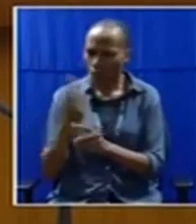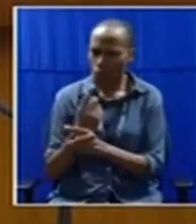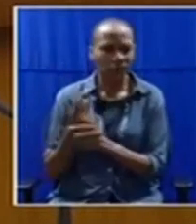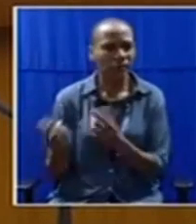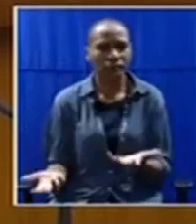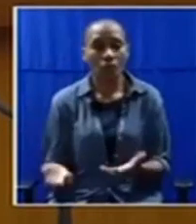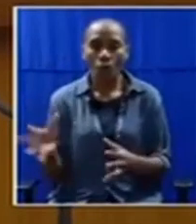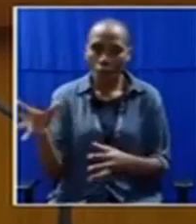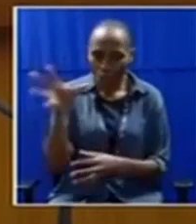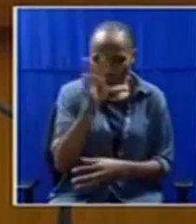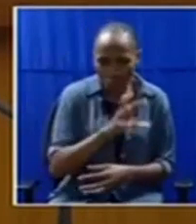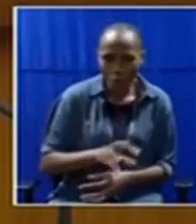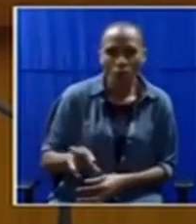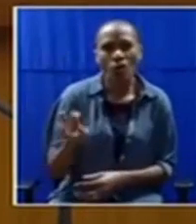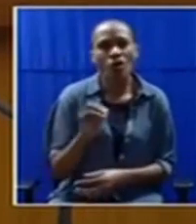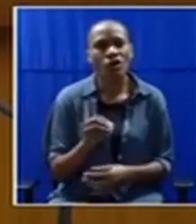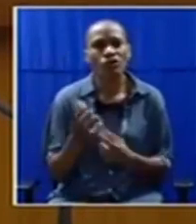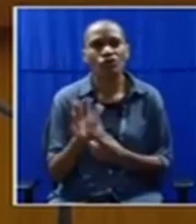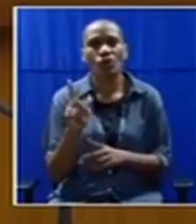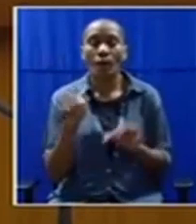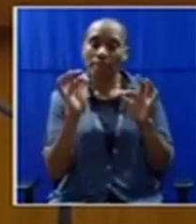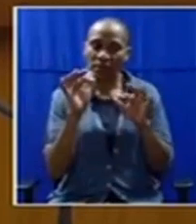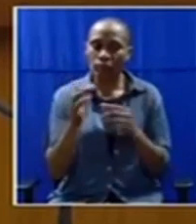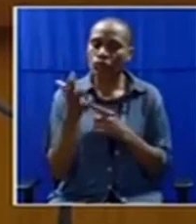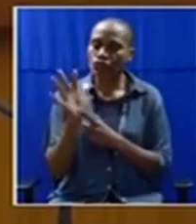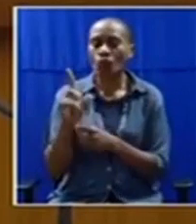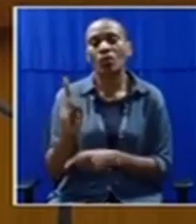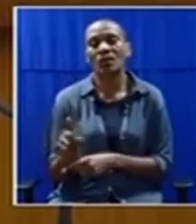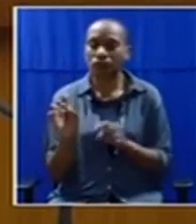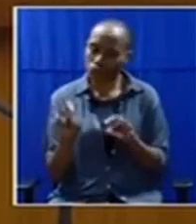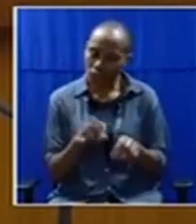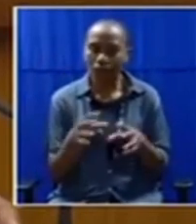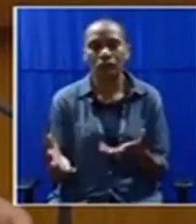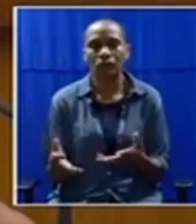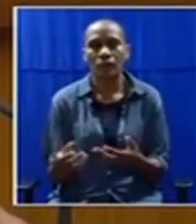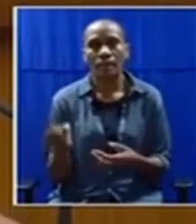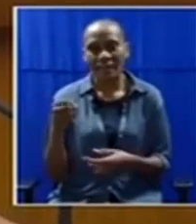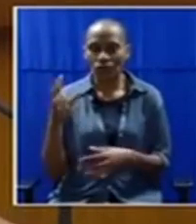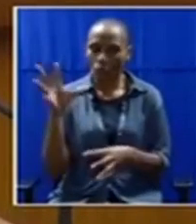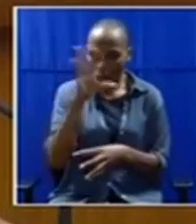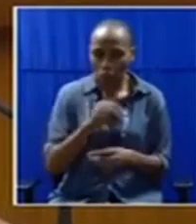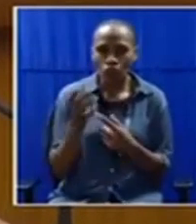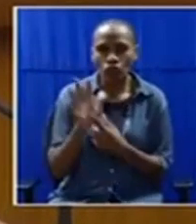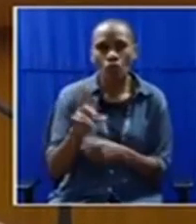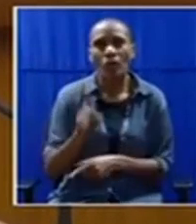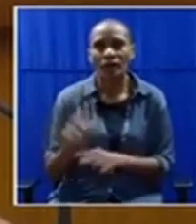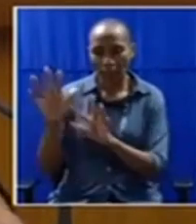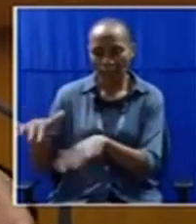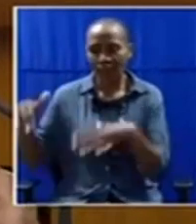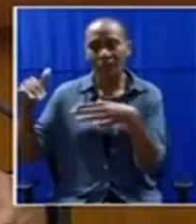All these actions of popular struggle by the masses of our people are indicative of a working and fully